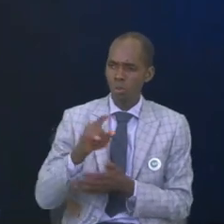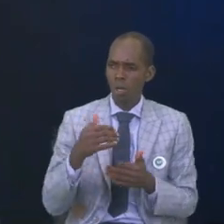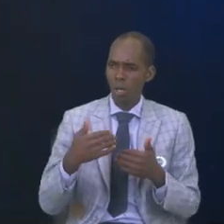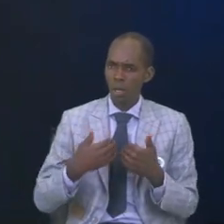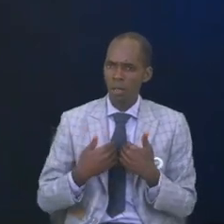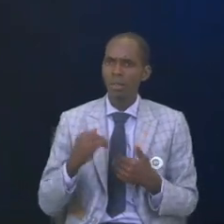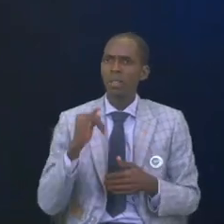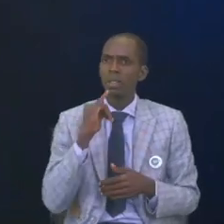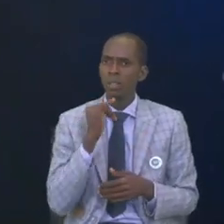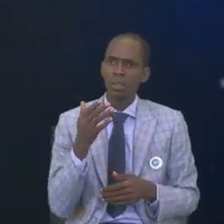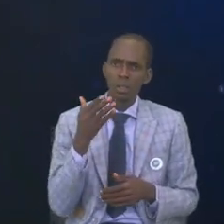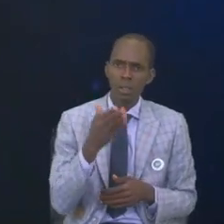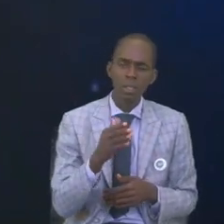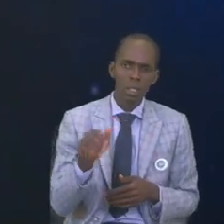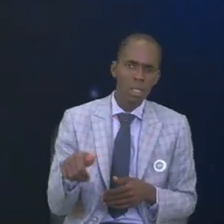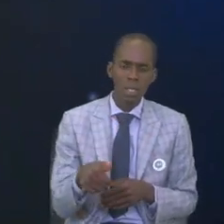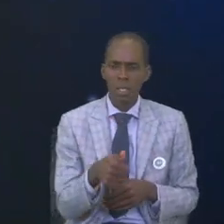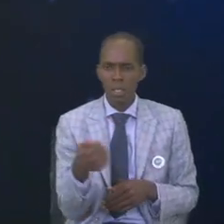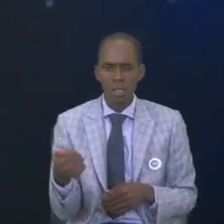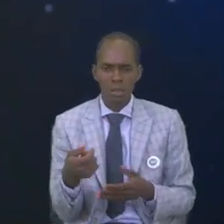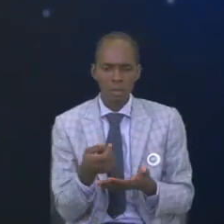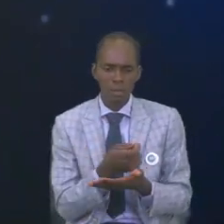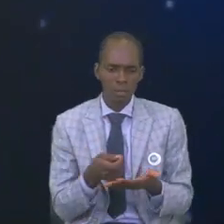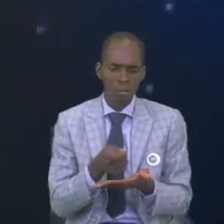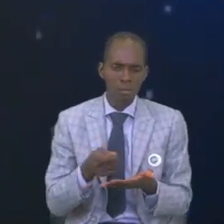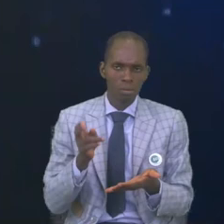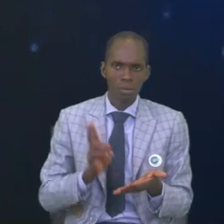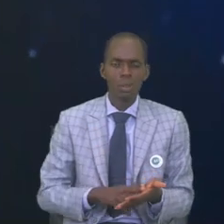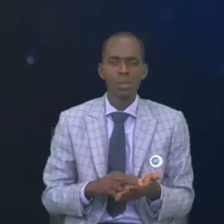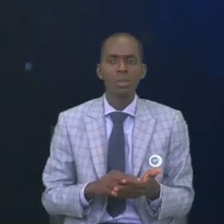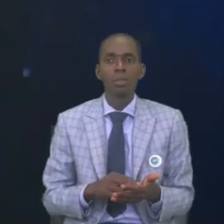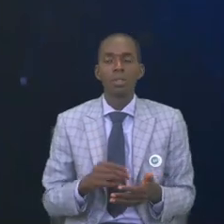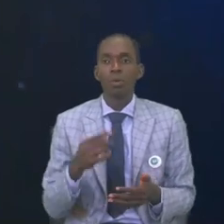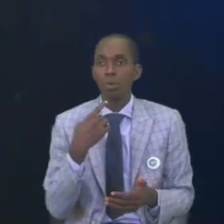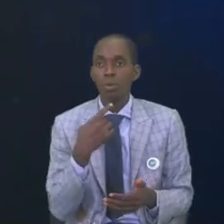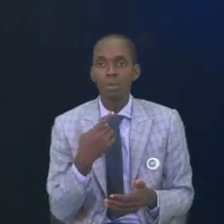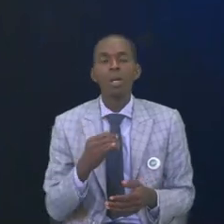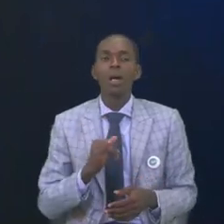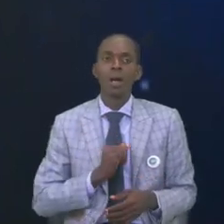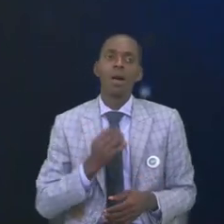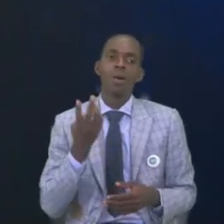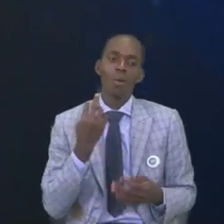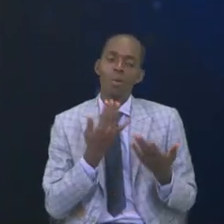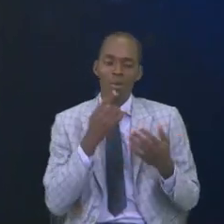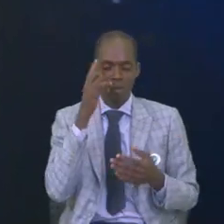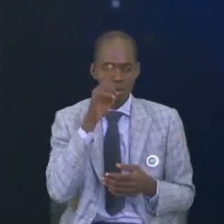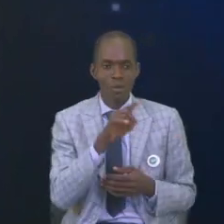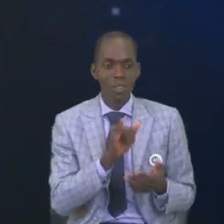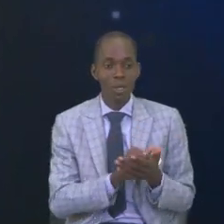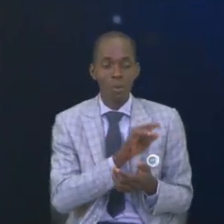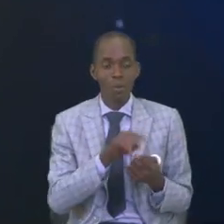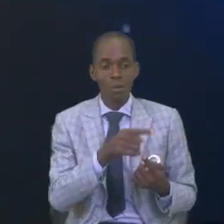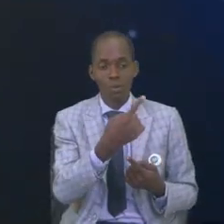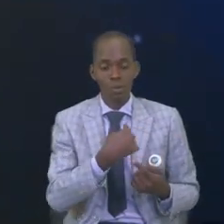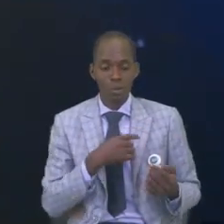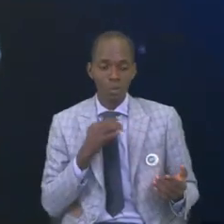any co-signatory with you in all this account? He said, I was waiting for you that when you come, then you'll